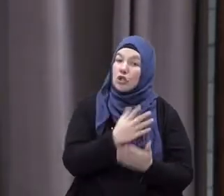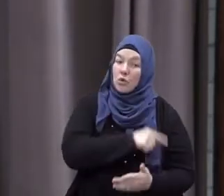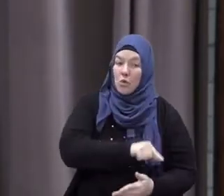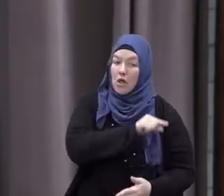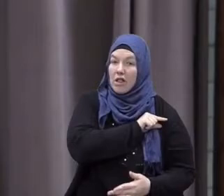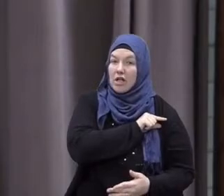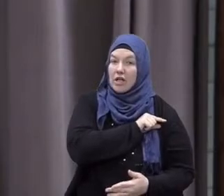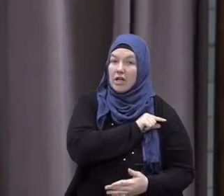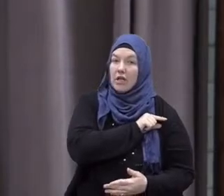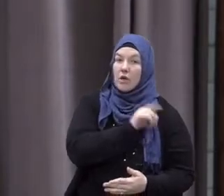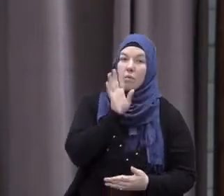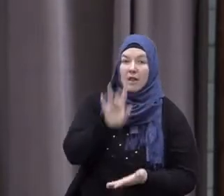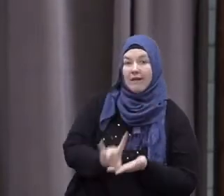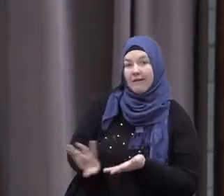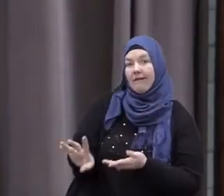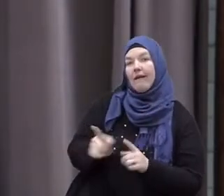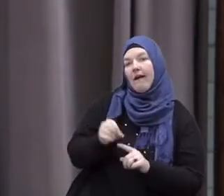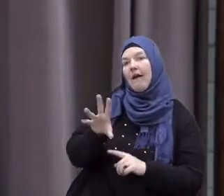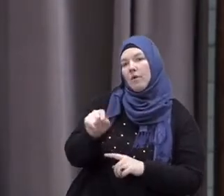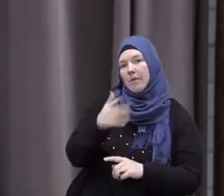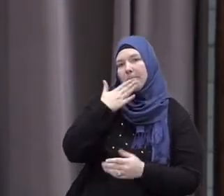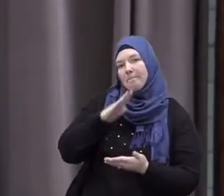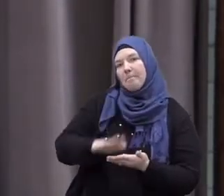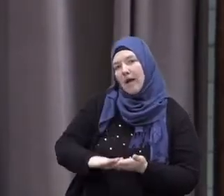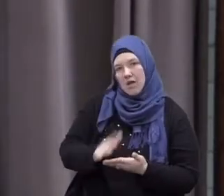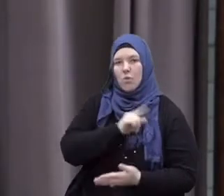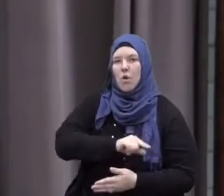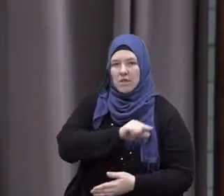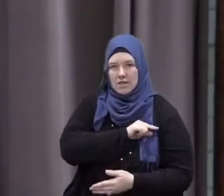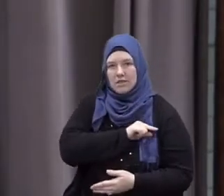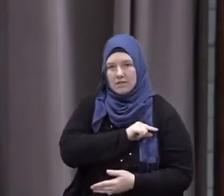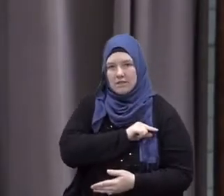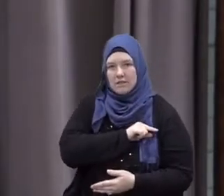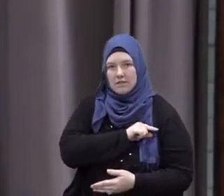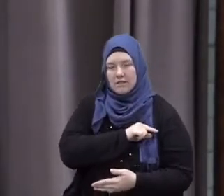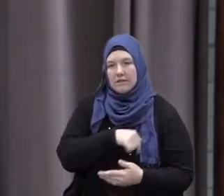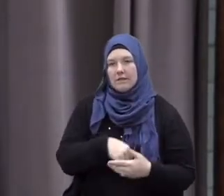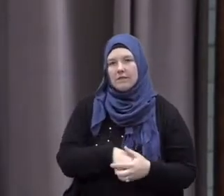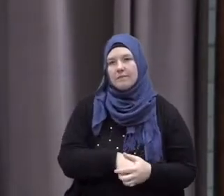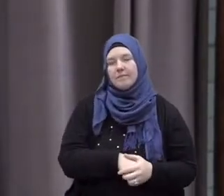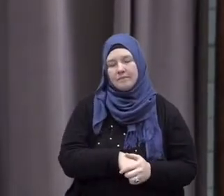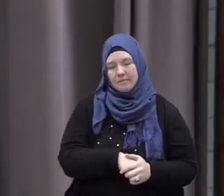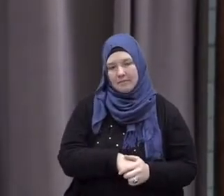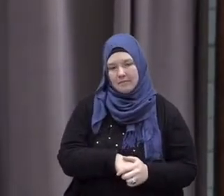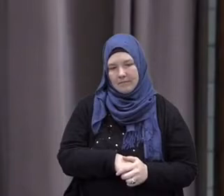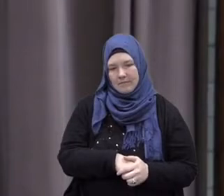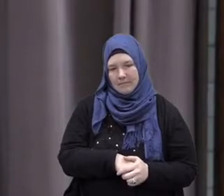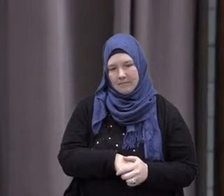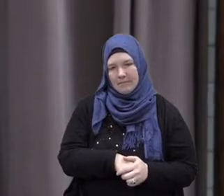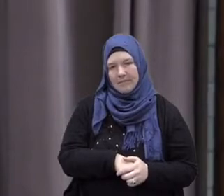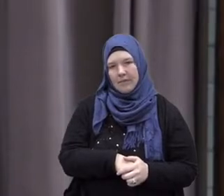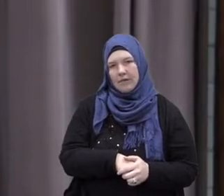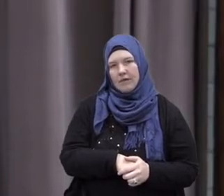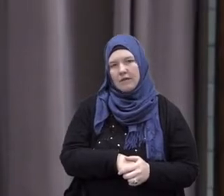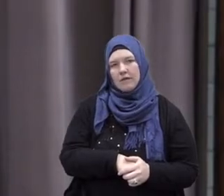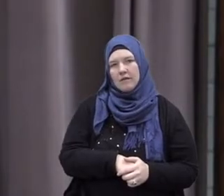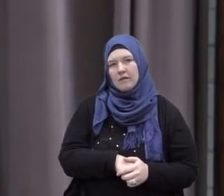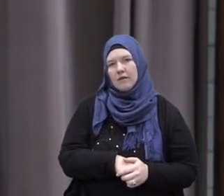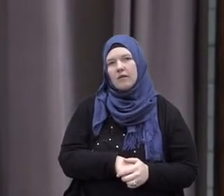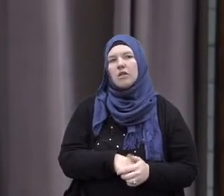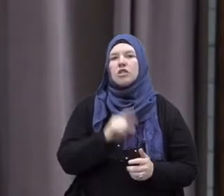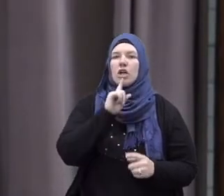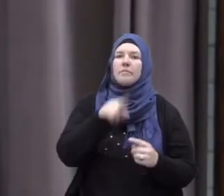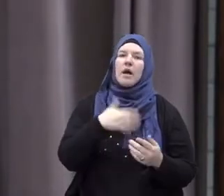always kicks out bad currencies of the market. I'm not talking about Bitcoin and the dollar. I'm talking about the currency of